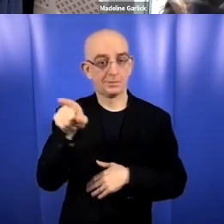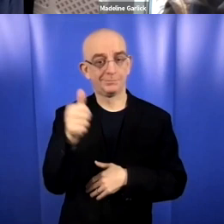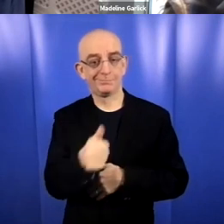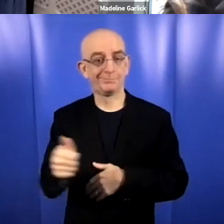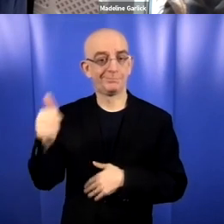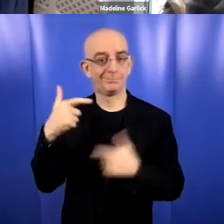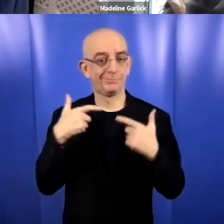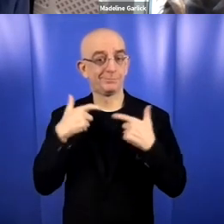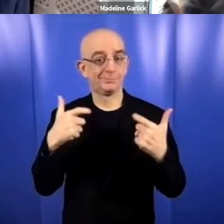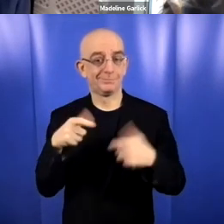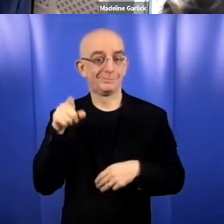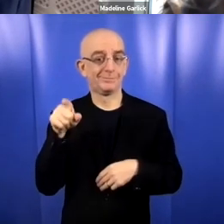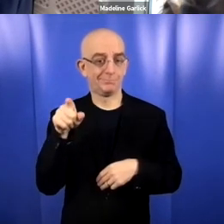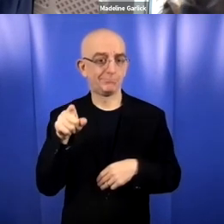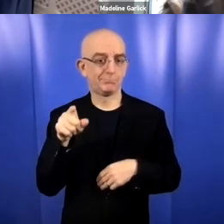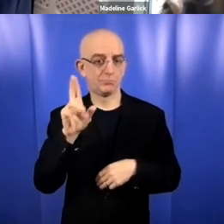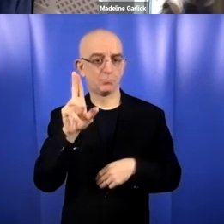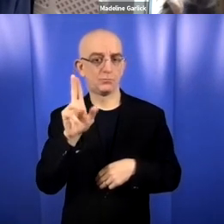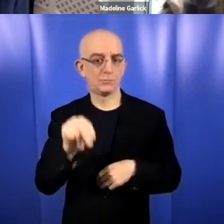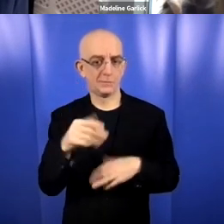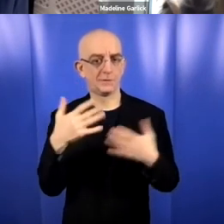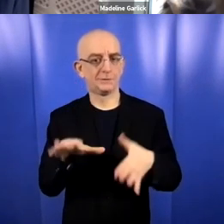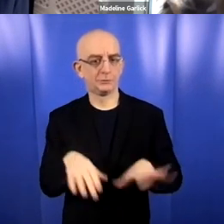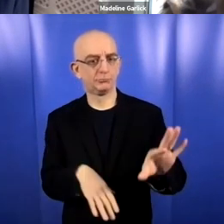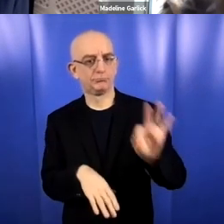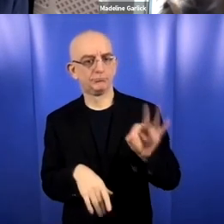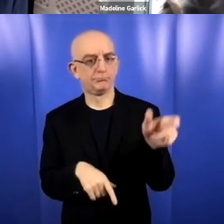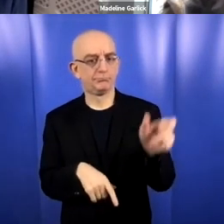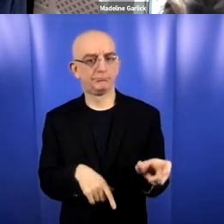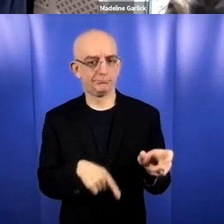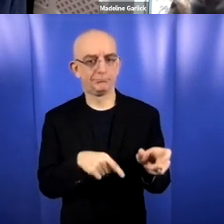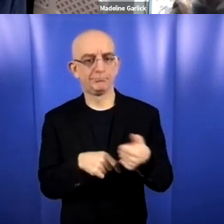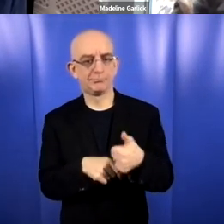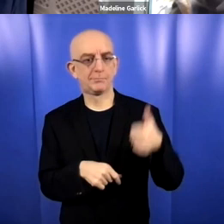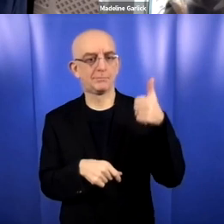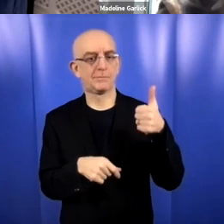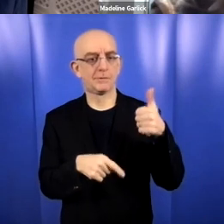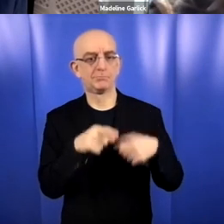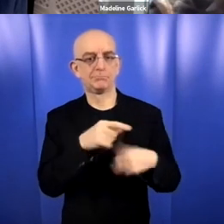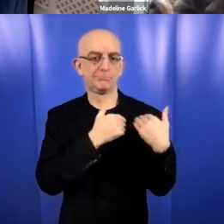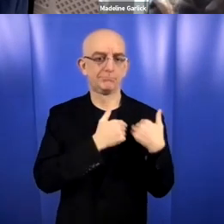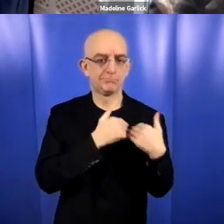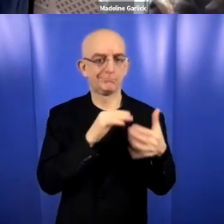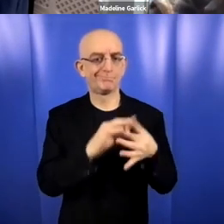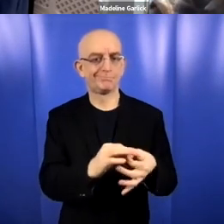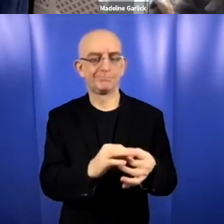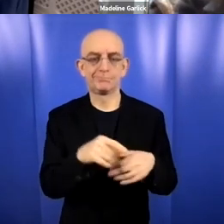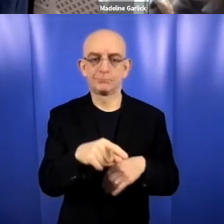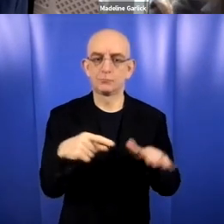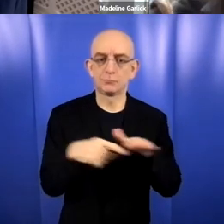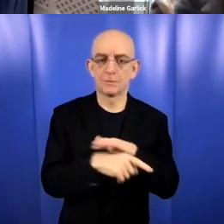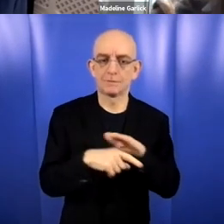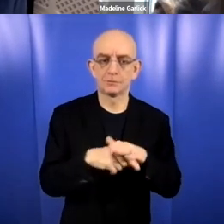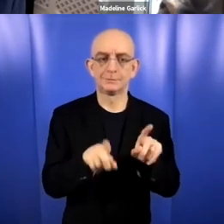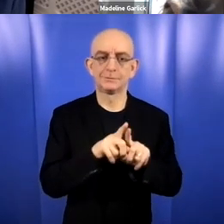underlined very clearly the link between human rights violations and large-scale refugee outflows. The fact that we're